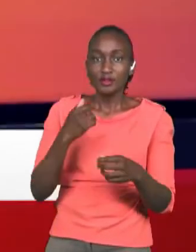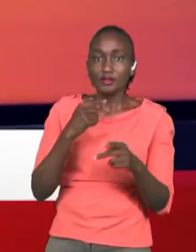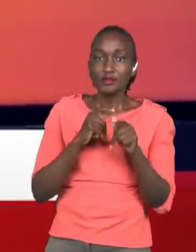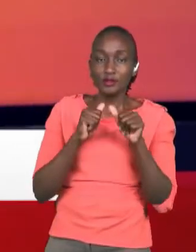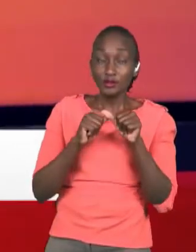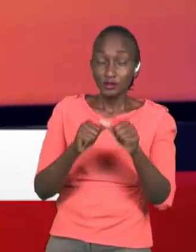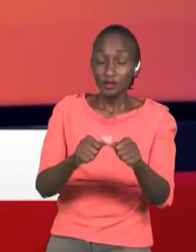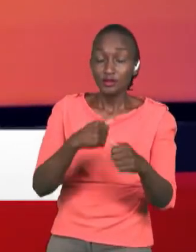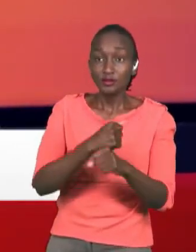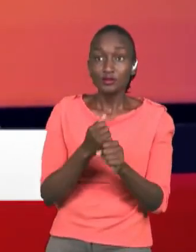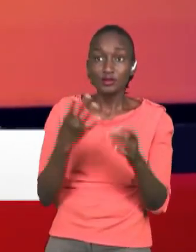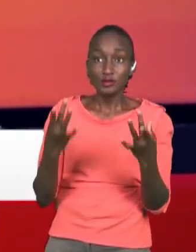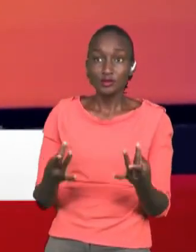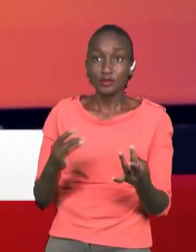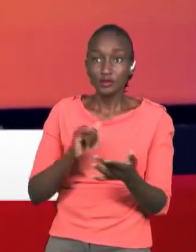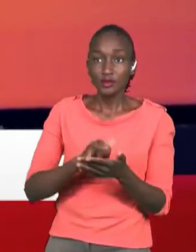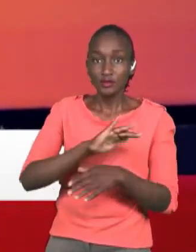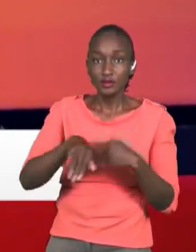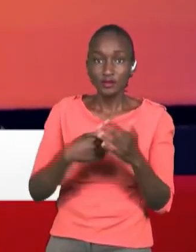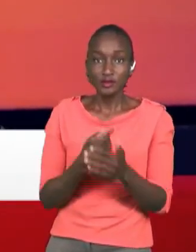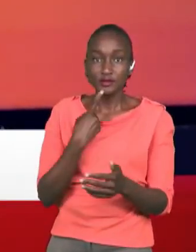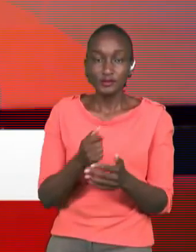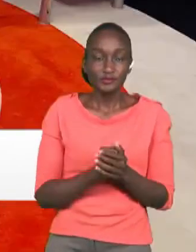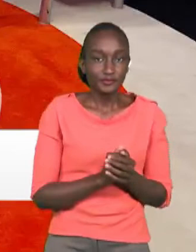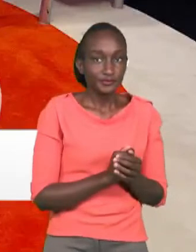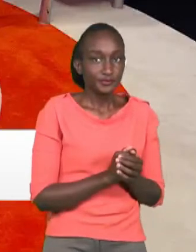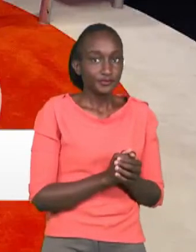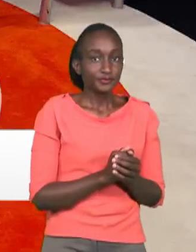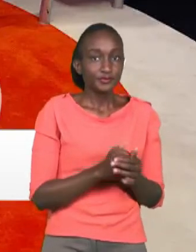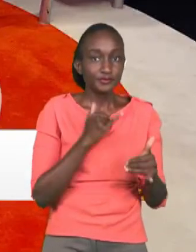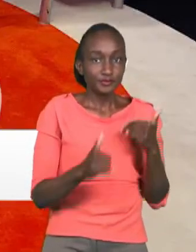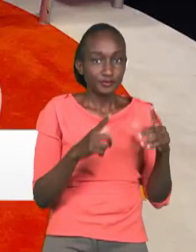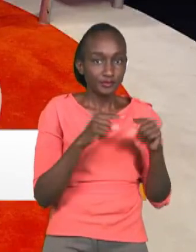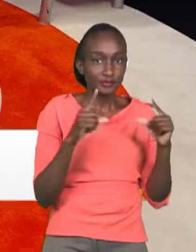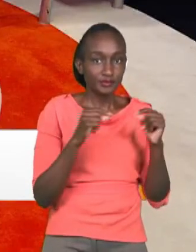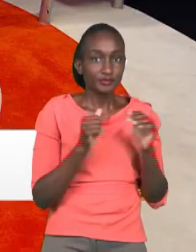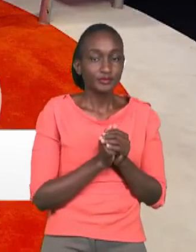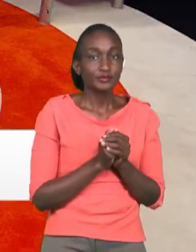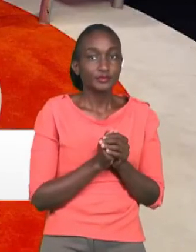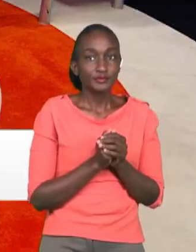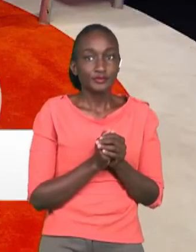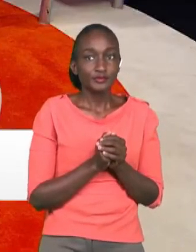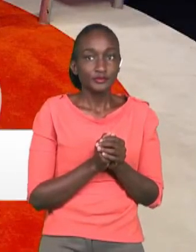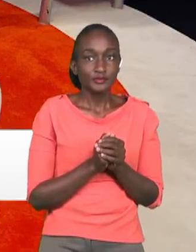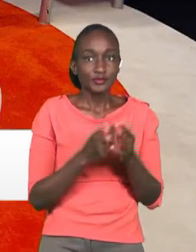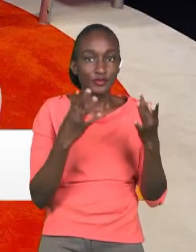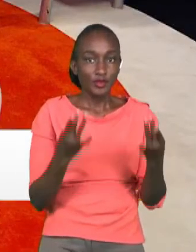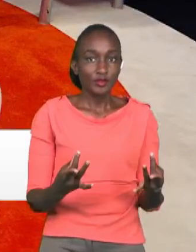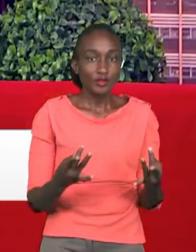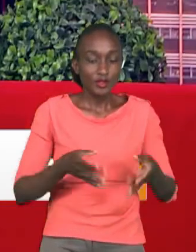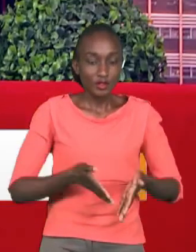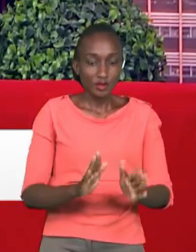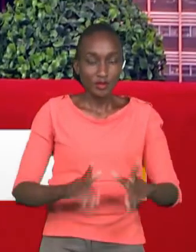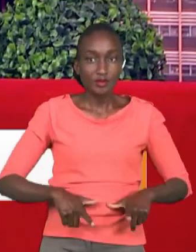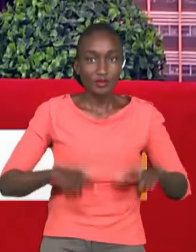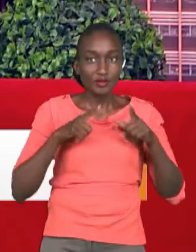yogaing. Yes. Keep yogaing. That's all I will say. Dr. Rajinder, last sentiments. Last sentiment is that yoga is a way of life.